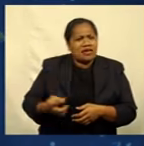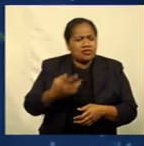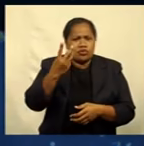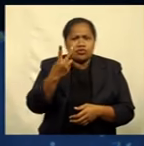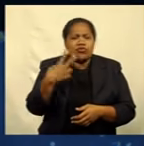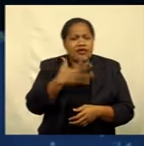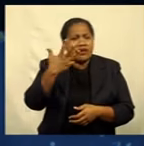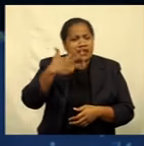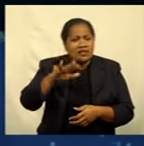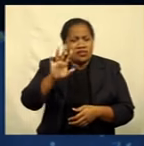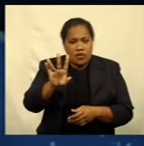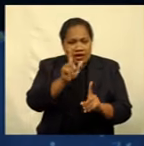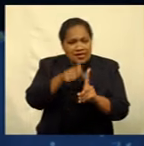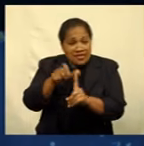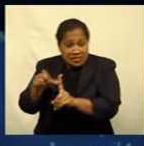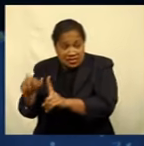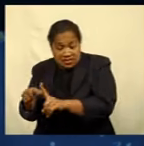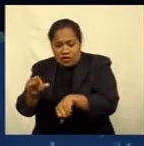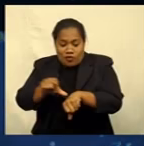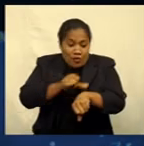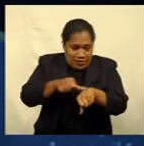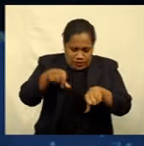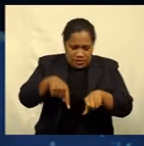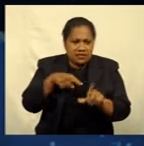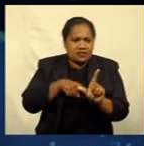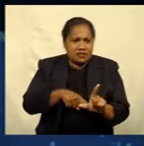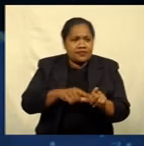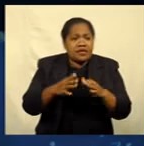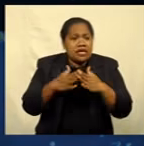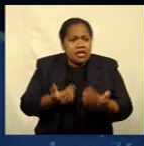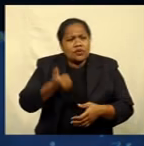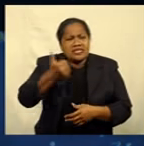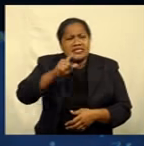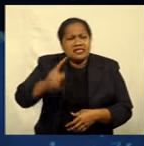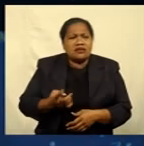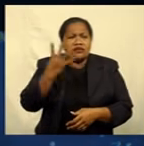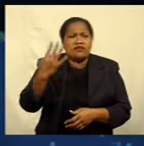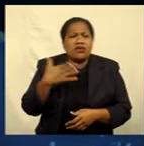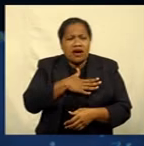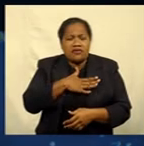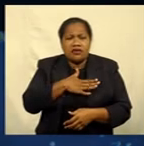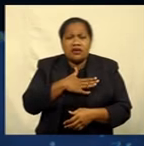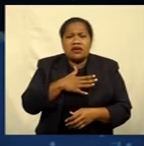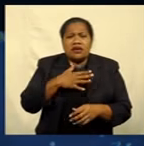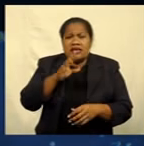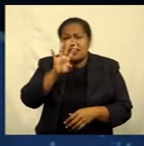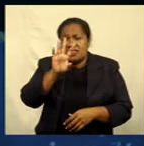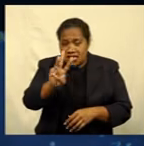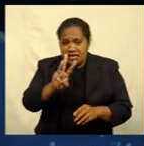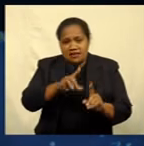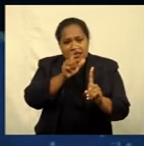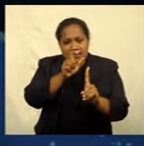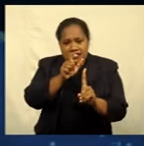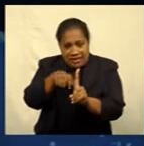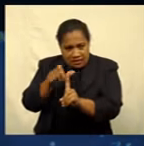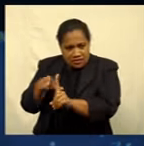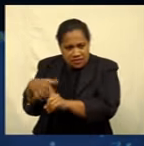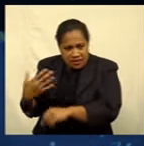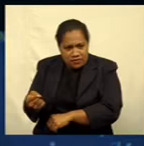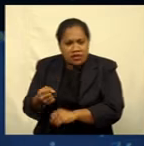21,291 cases since April of this year. There are now 16,403 active cases in isolation, with